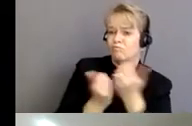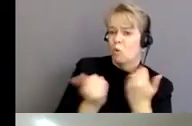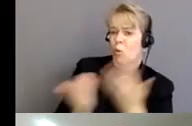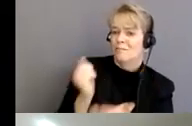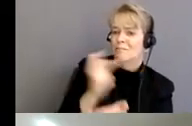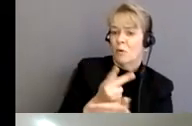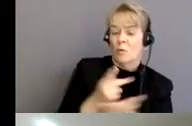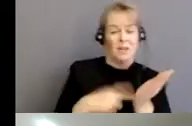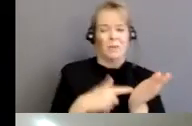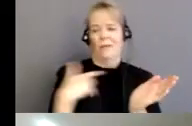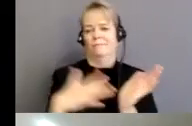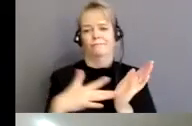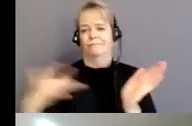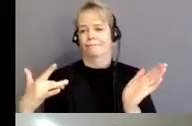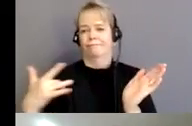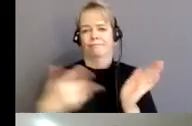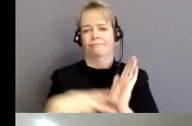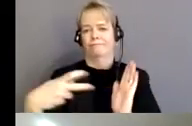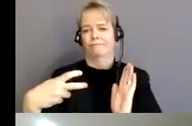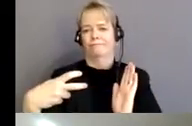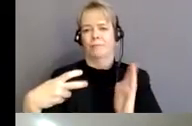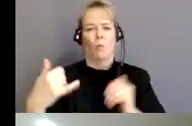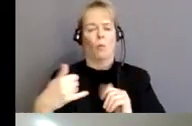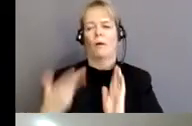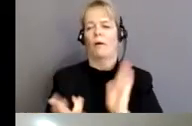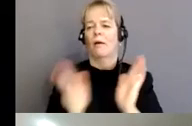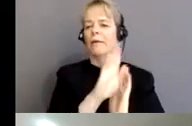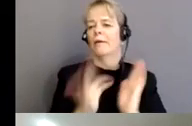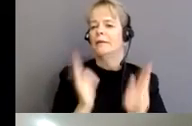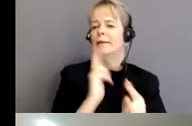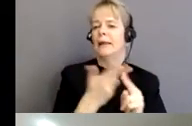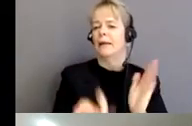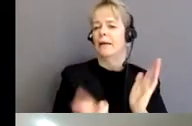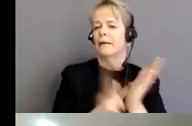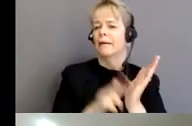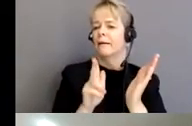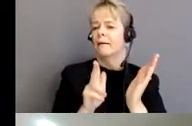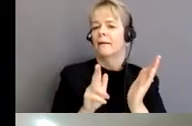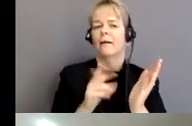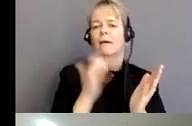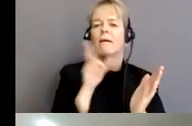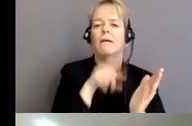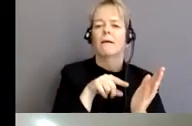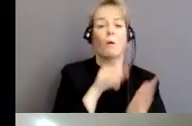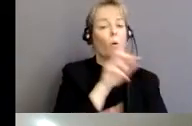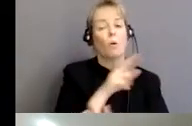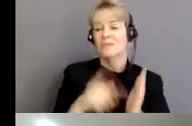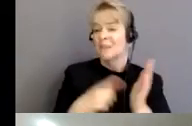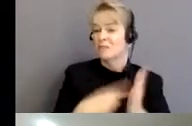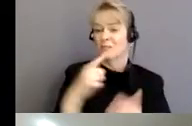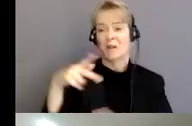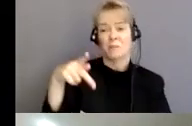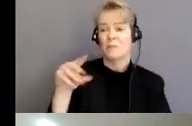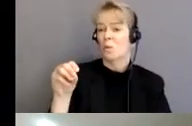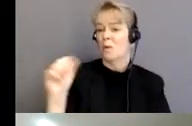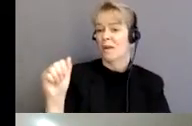asking for permission, there's theft or forgery or stealing. The informed could be in relation to the powers of attorney, where you've